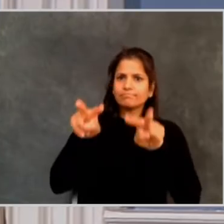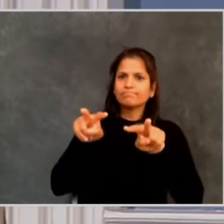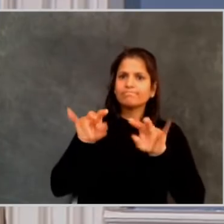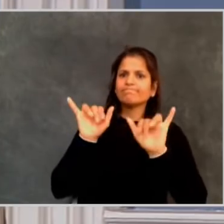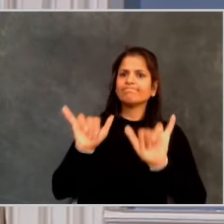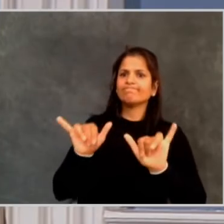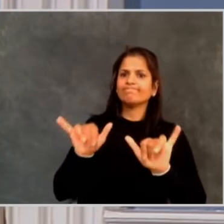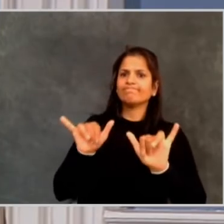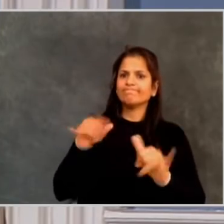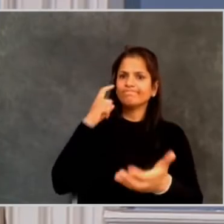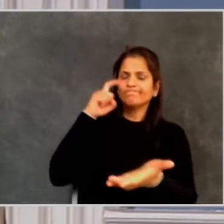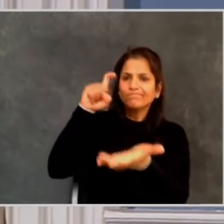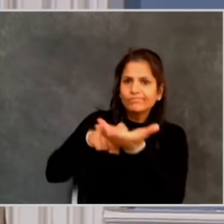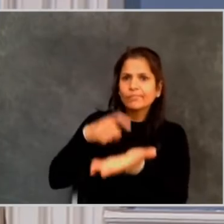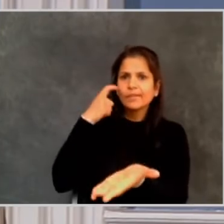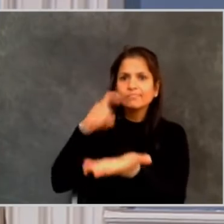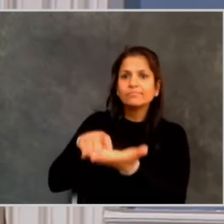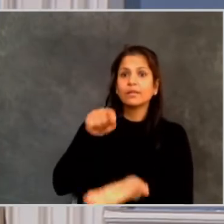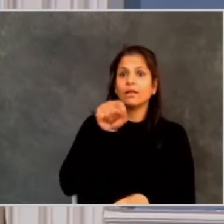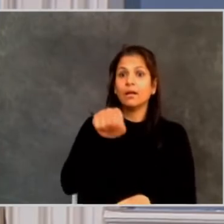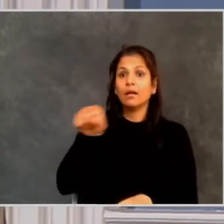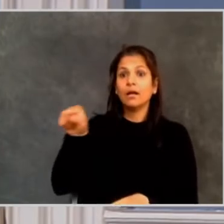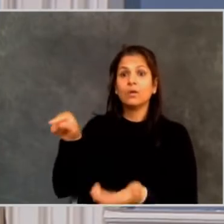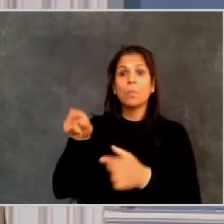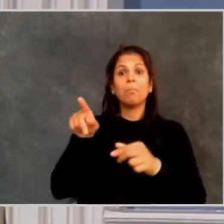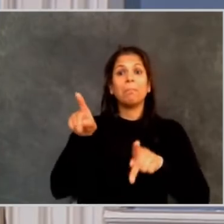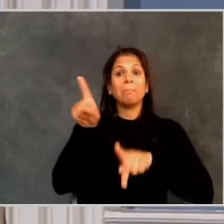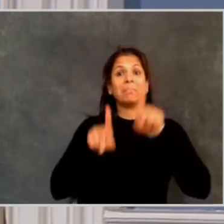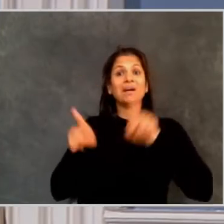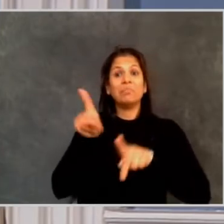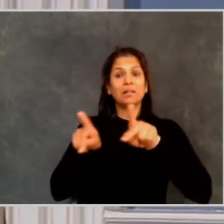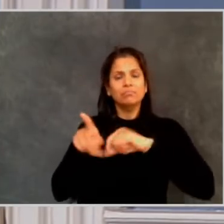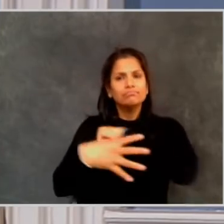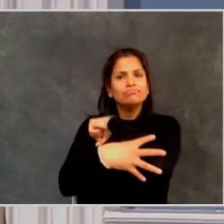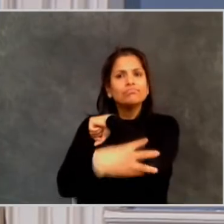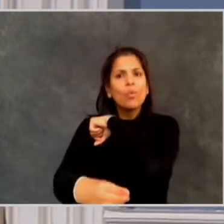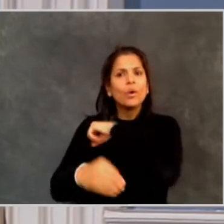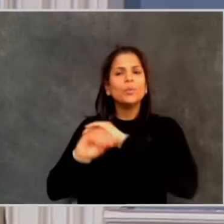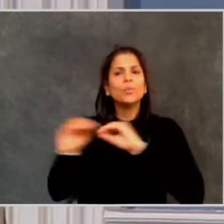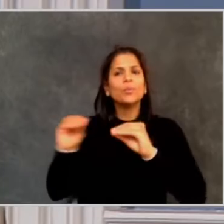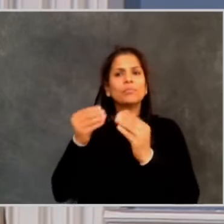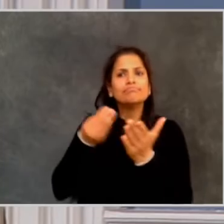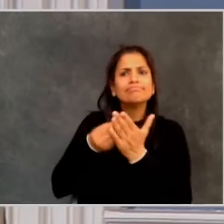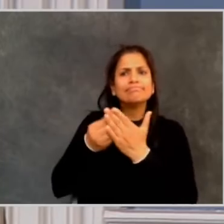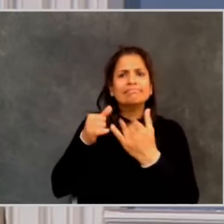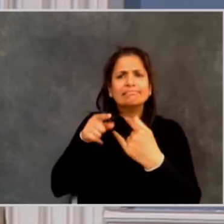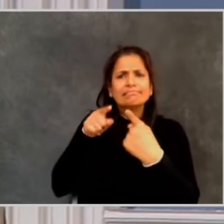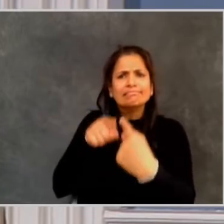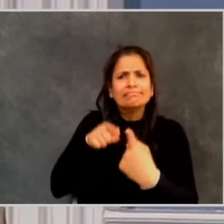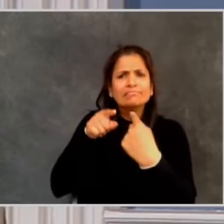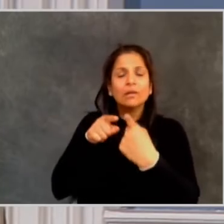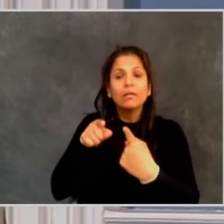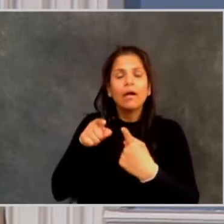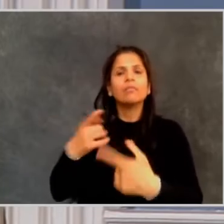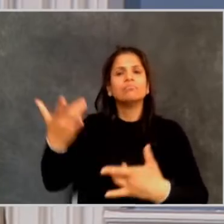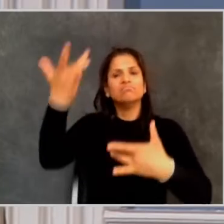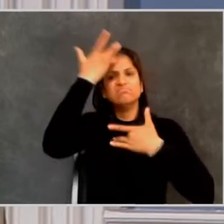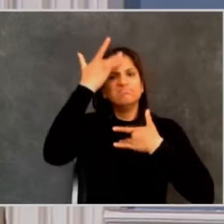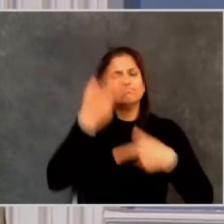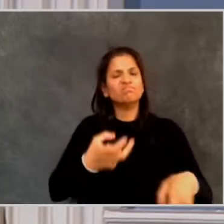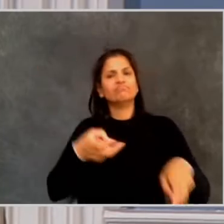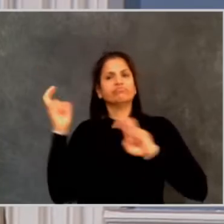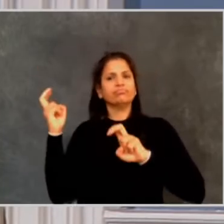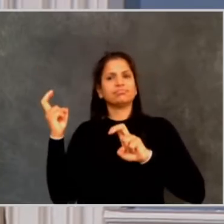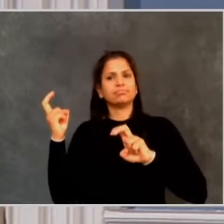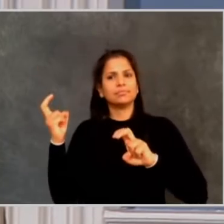additional burden of copays, a whole host of reasons that we typically talk about with regards to